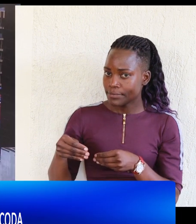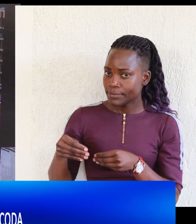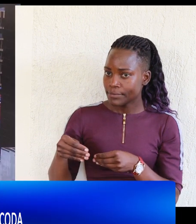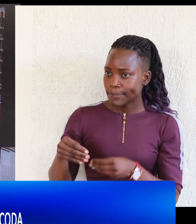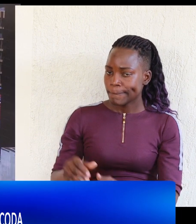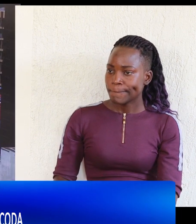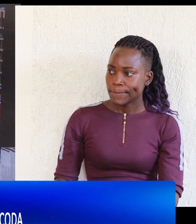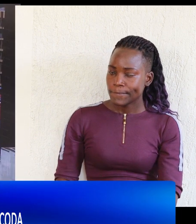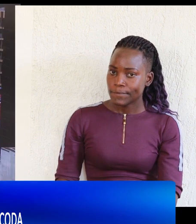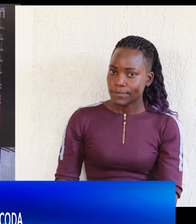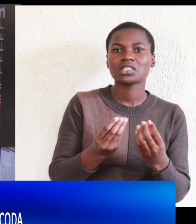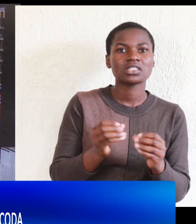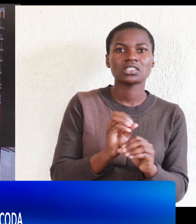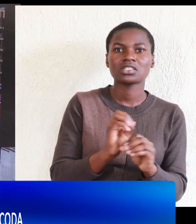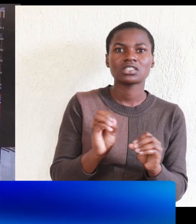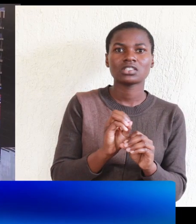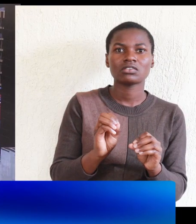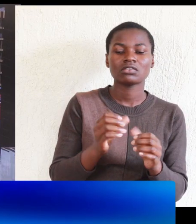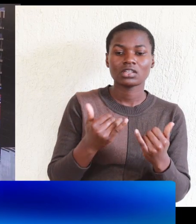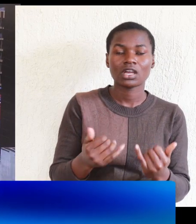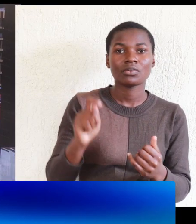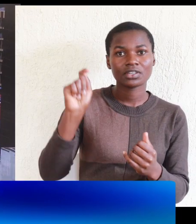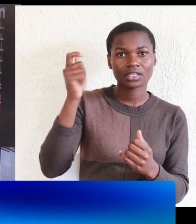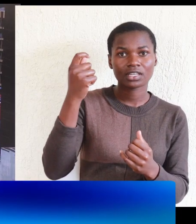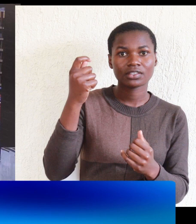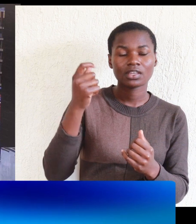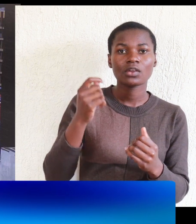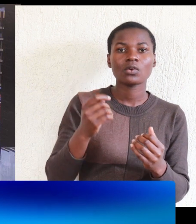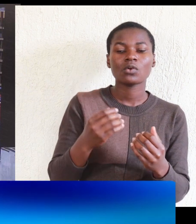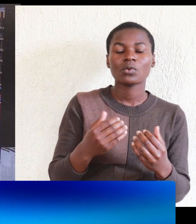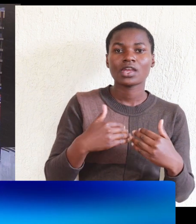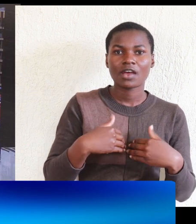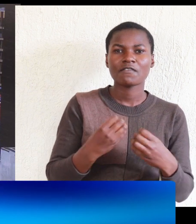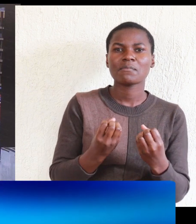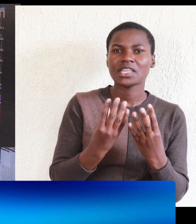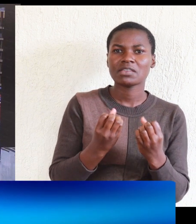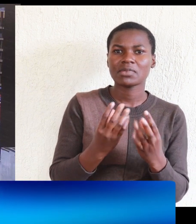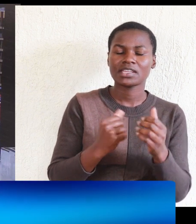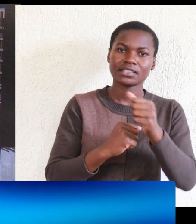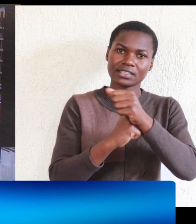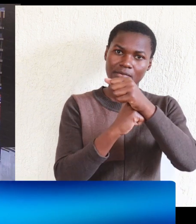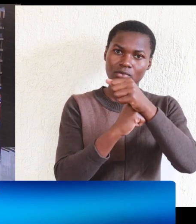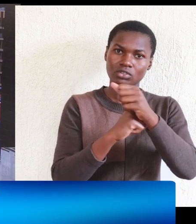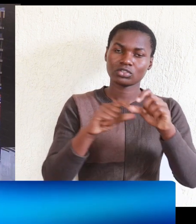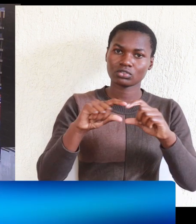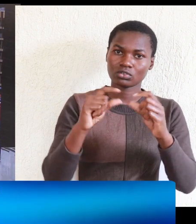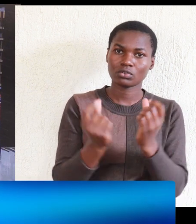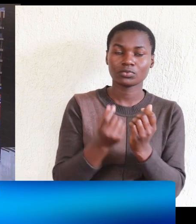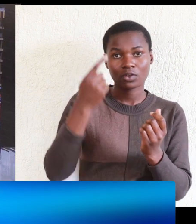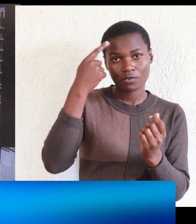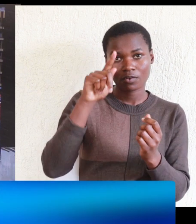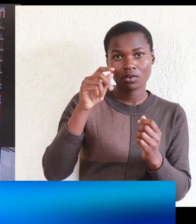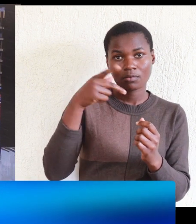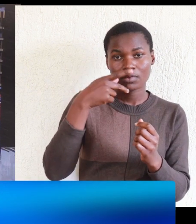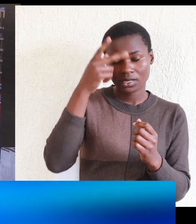them. They have not been able to know how to handle such situations. Okay. Yeah, it's not easy. Although right now in Kenya, there's a milestone. We